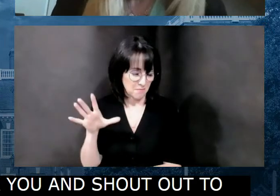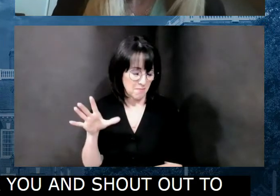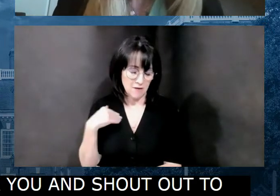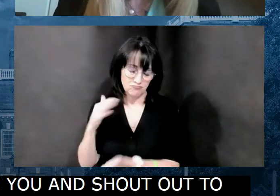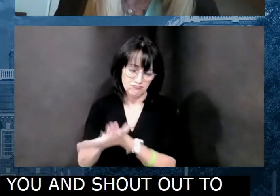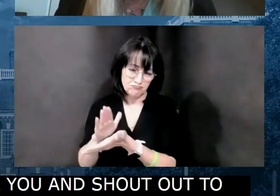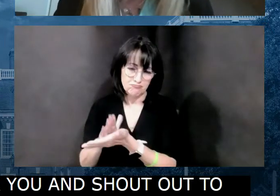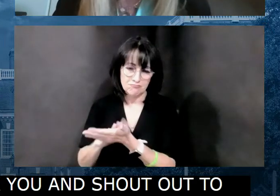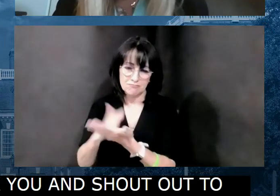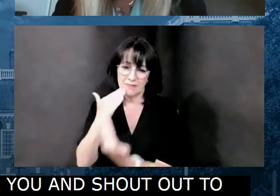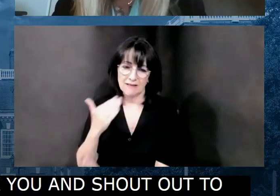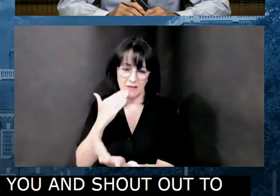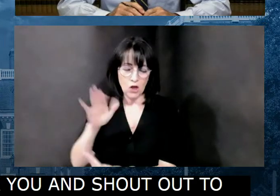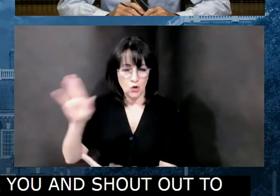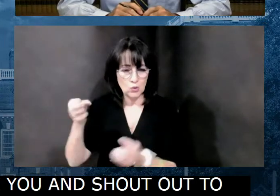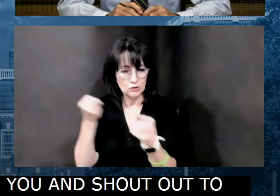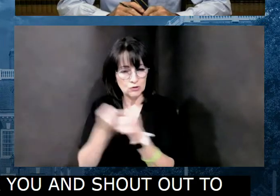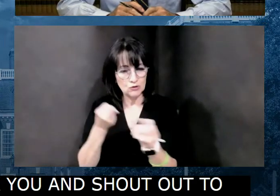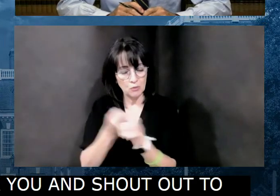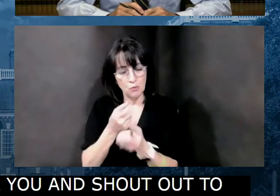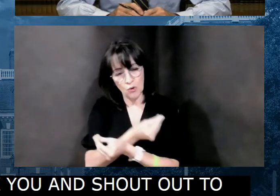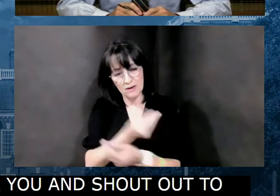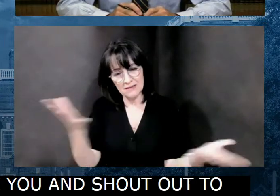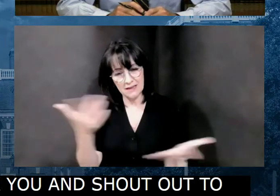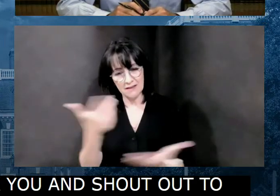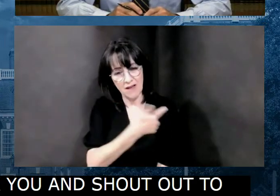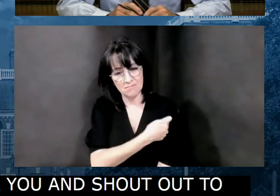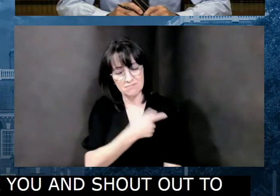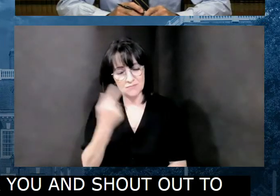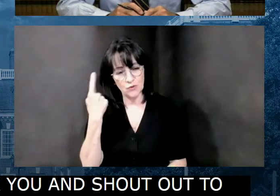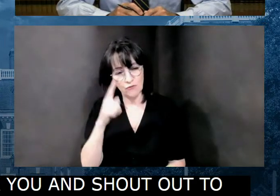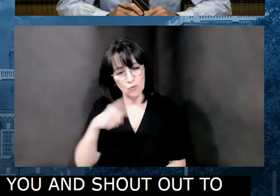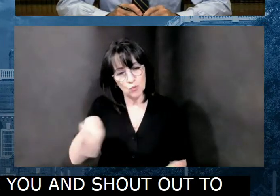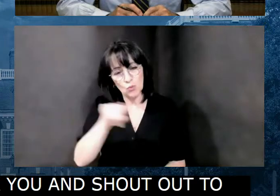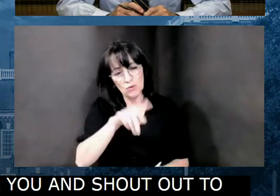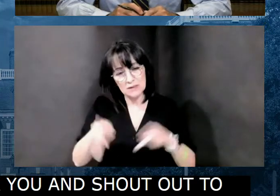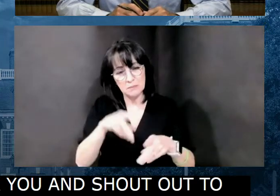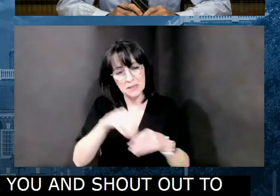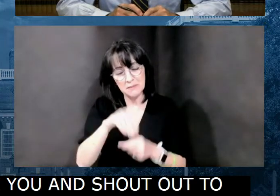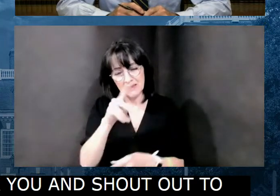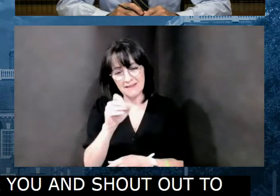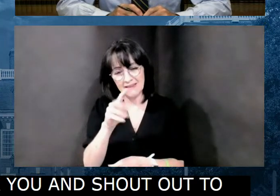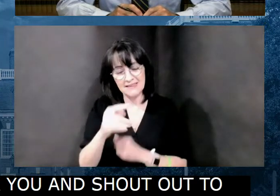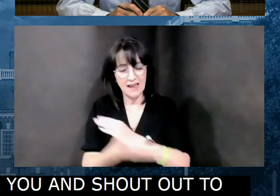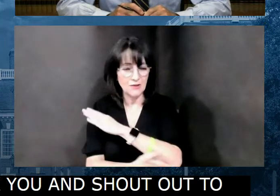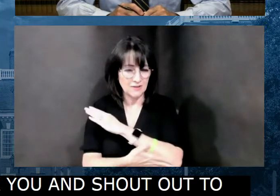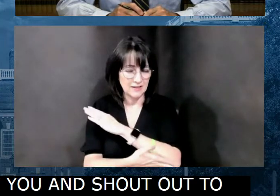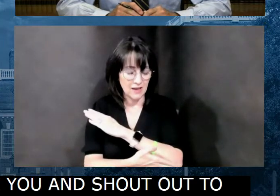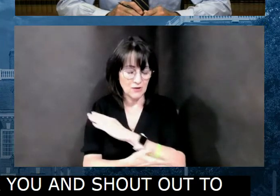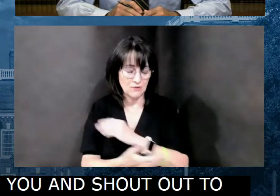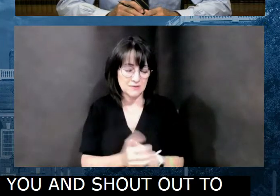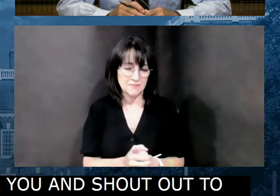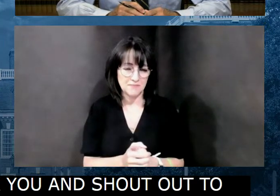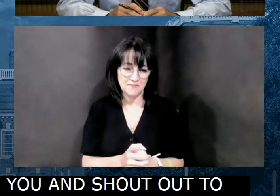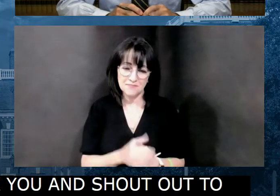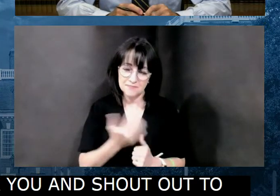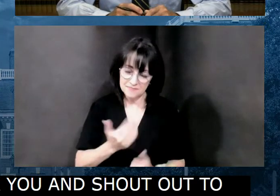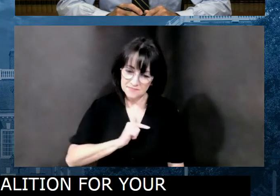am going to hand it back to the governor. Thank you very much, Dr. Rattay. Nothing to those